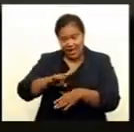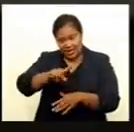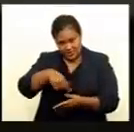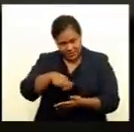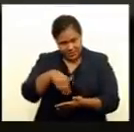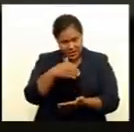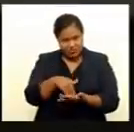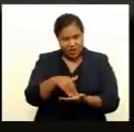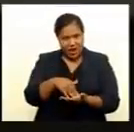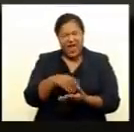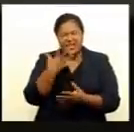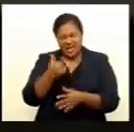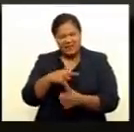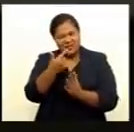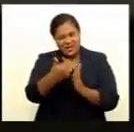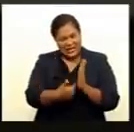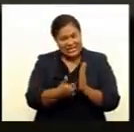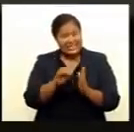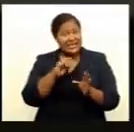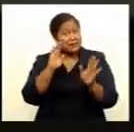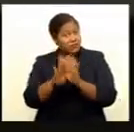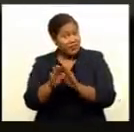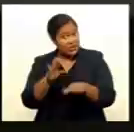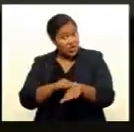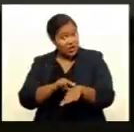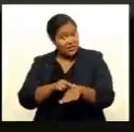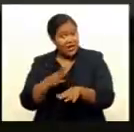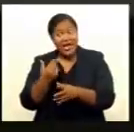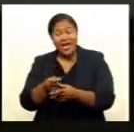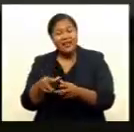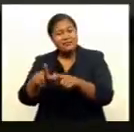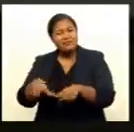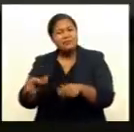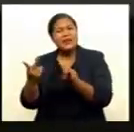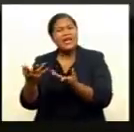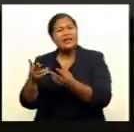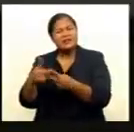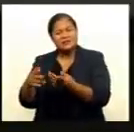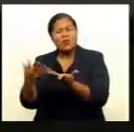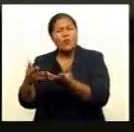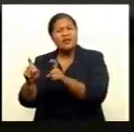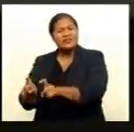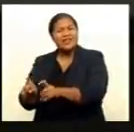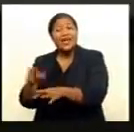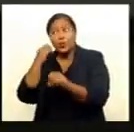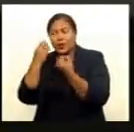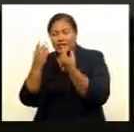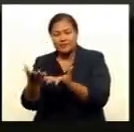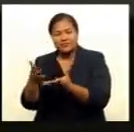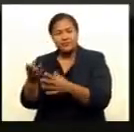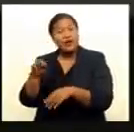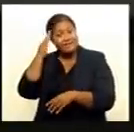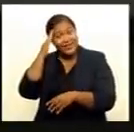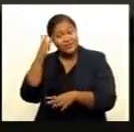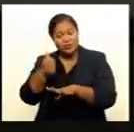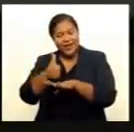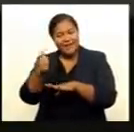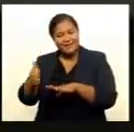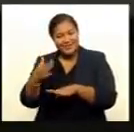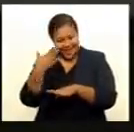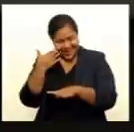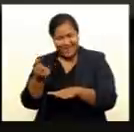of GPs and their locations should be available on the government Facebook page and other platforms tonight. This